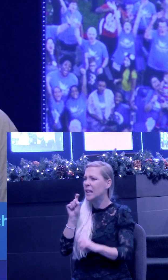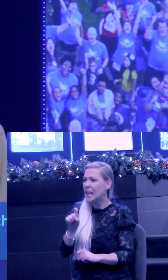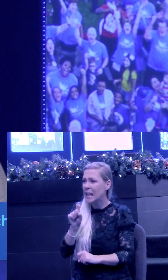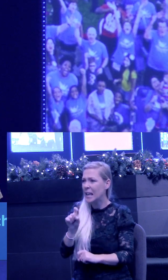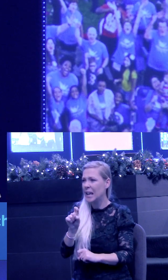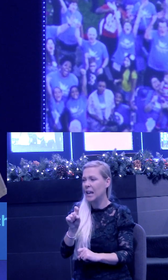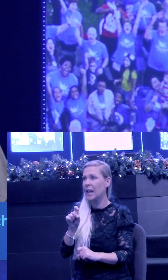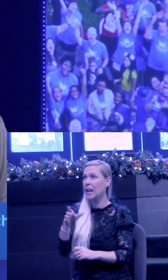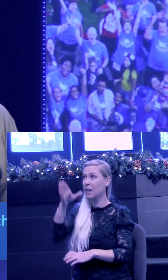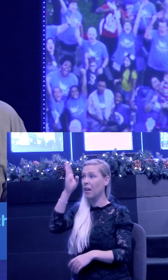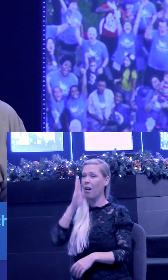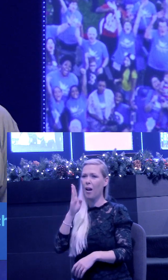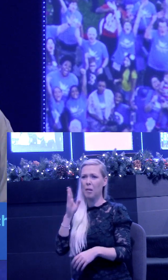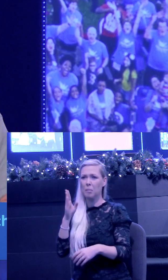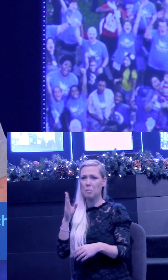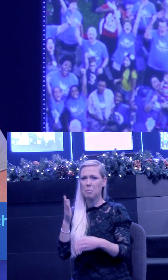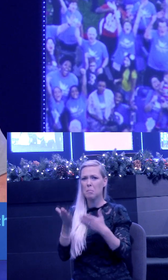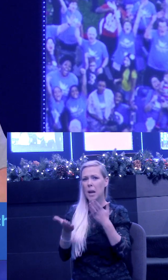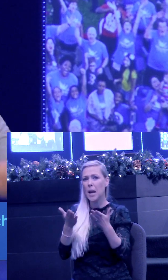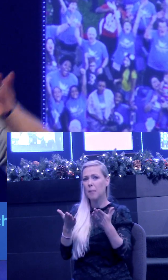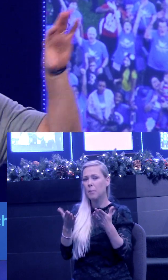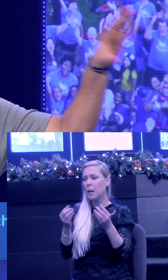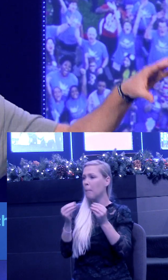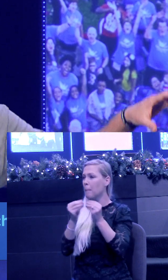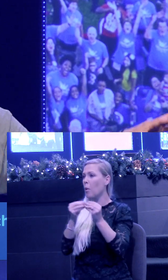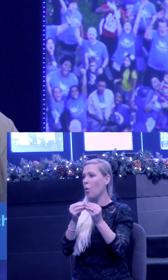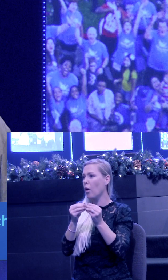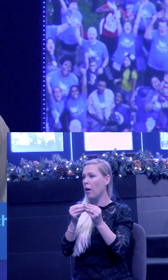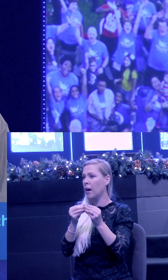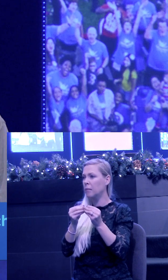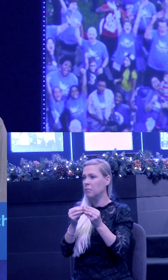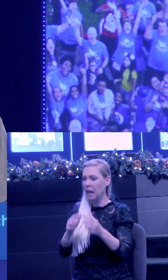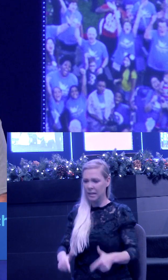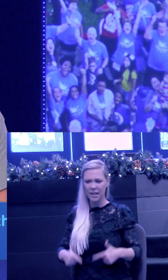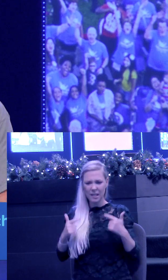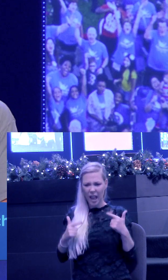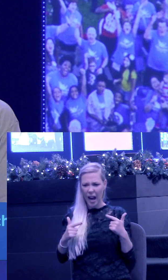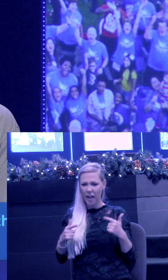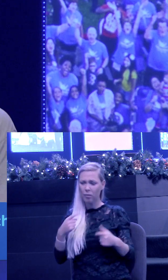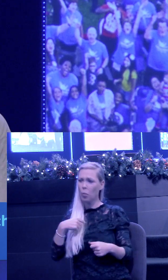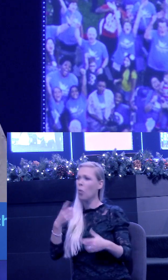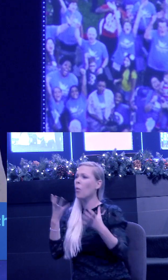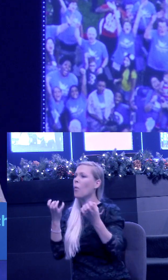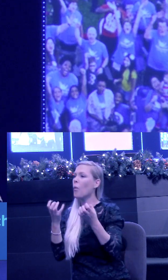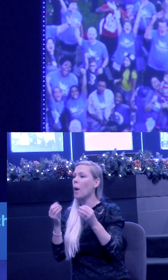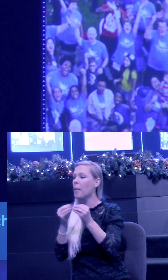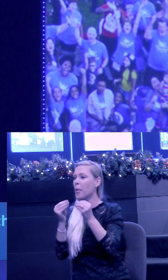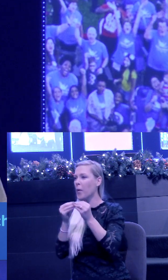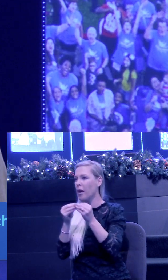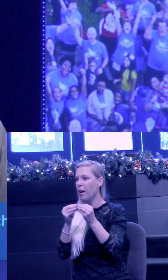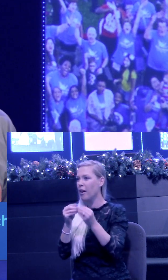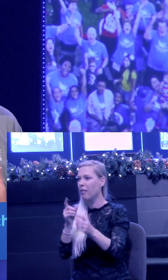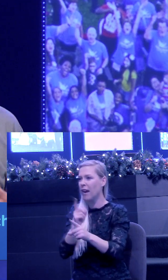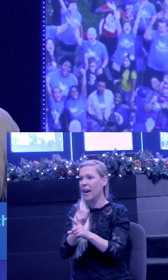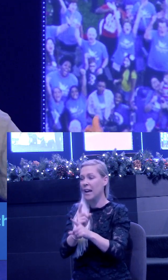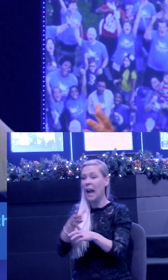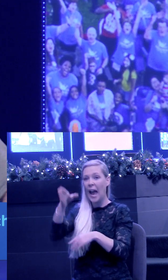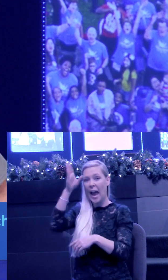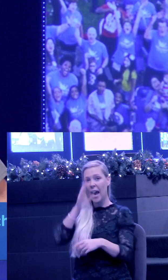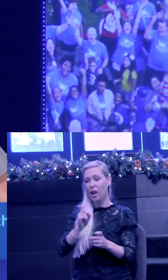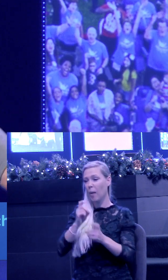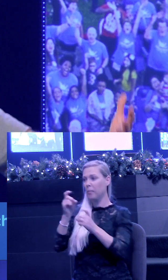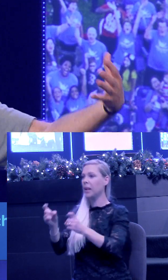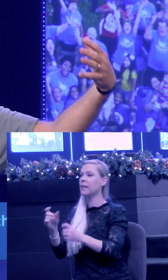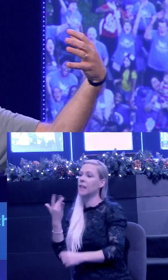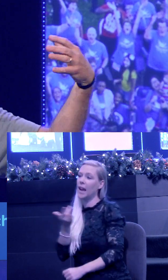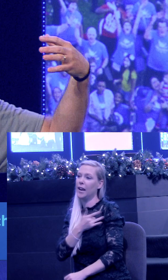that there's got to be something more, that there's got to be something more than just this life. And it's a spiritual homing signal that God's placed in every one of us. Every single one of